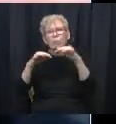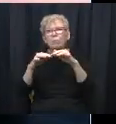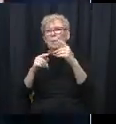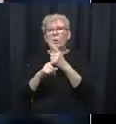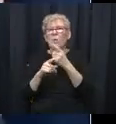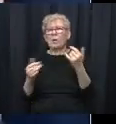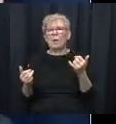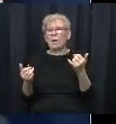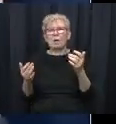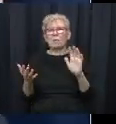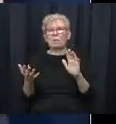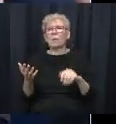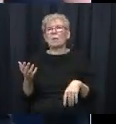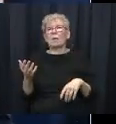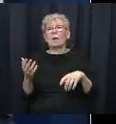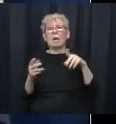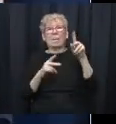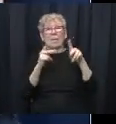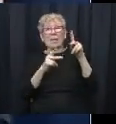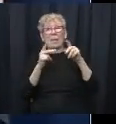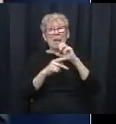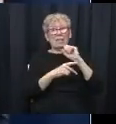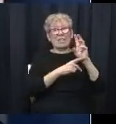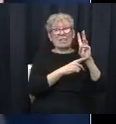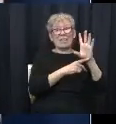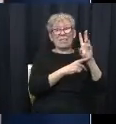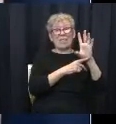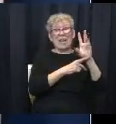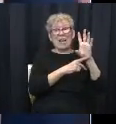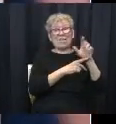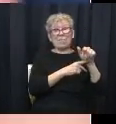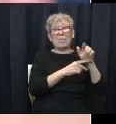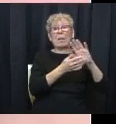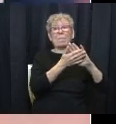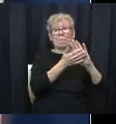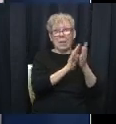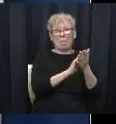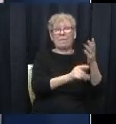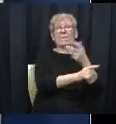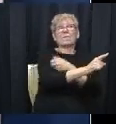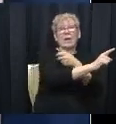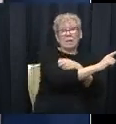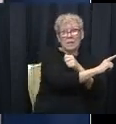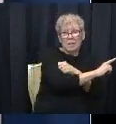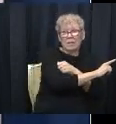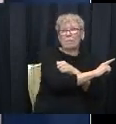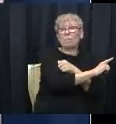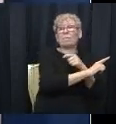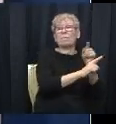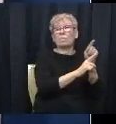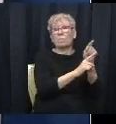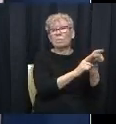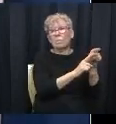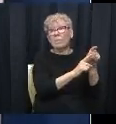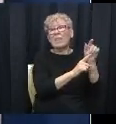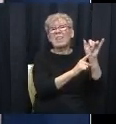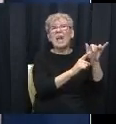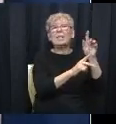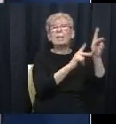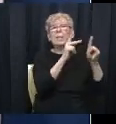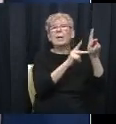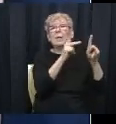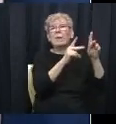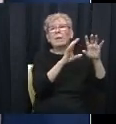already have protected key members of the essential workforce. And so that will be built into very likely one